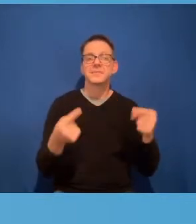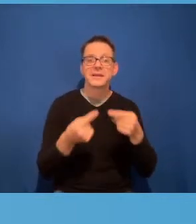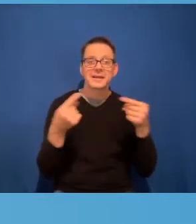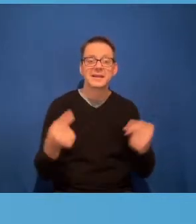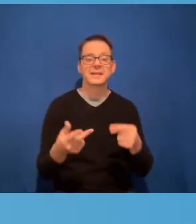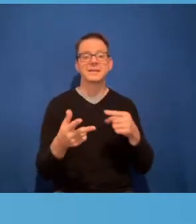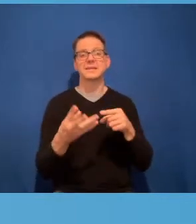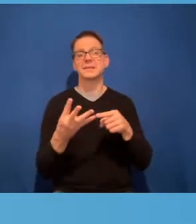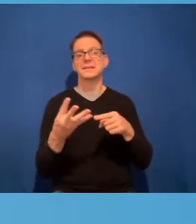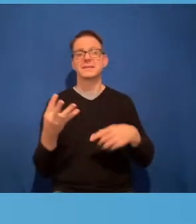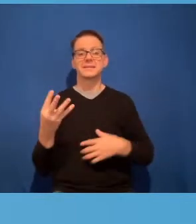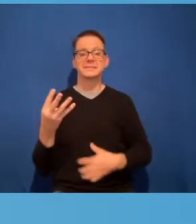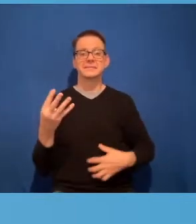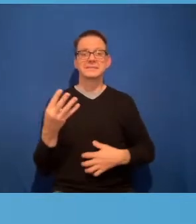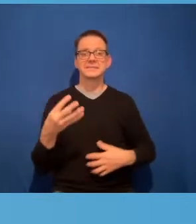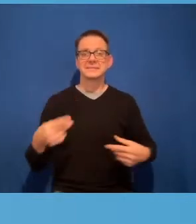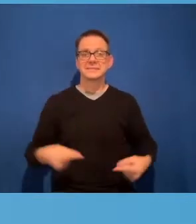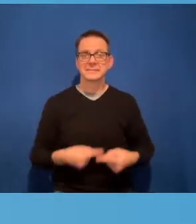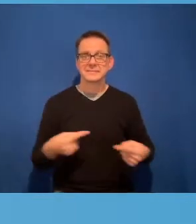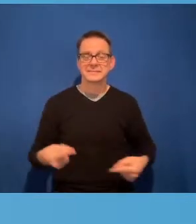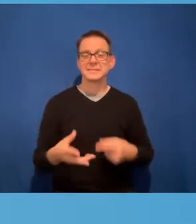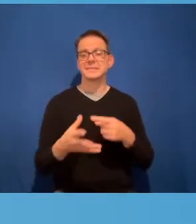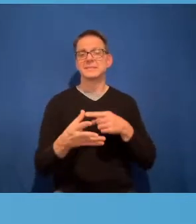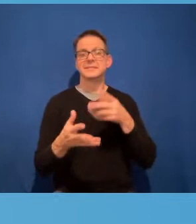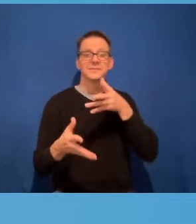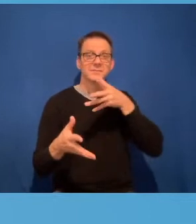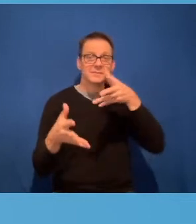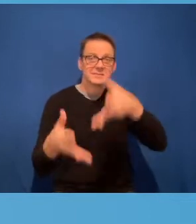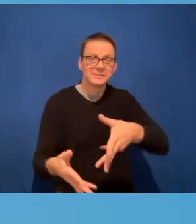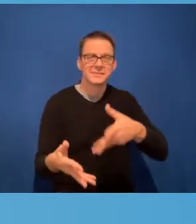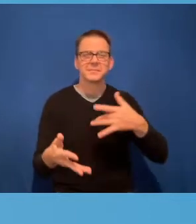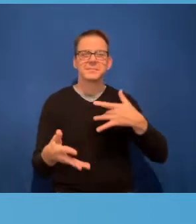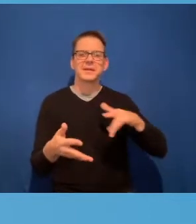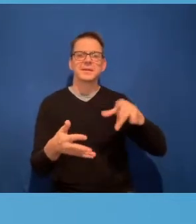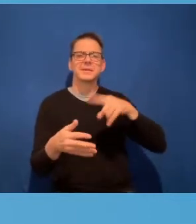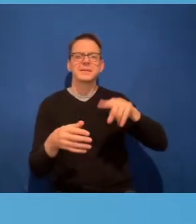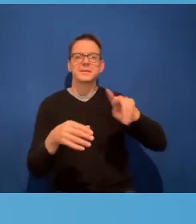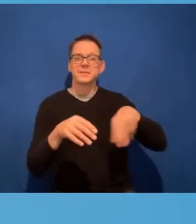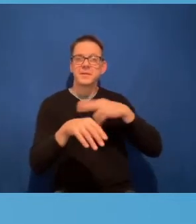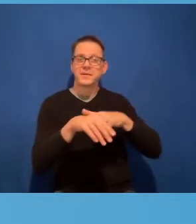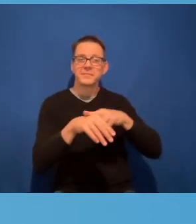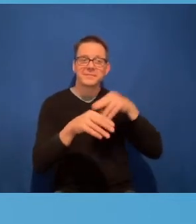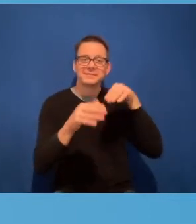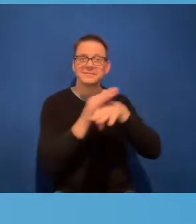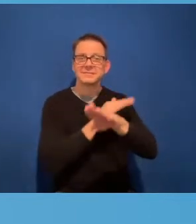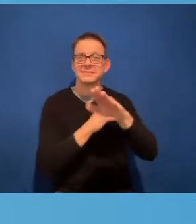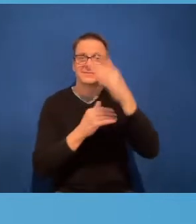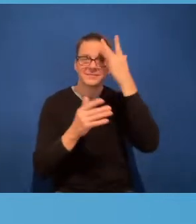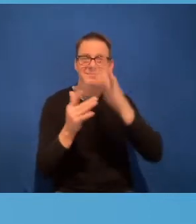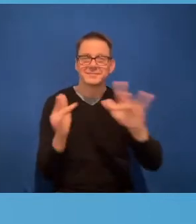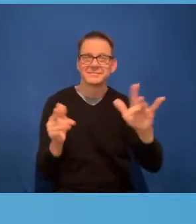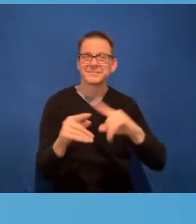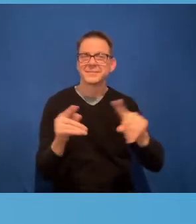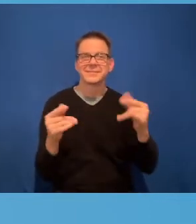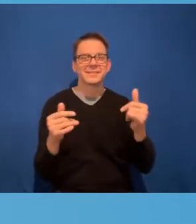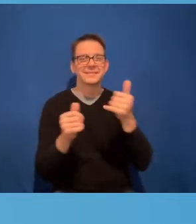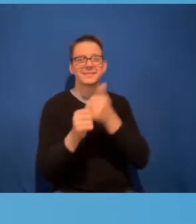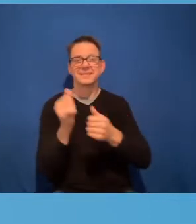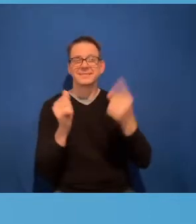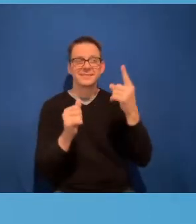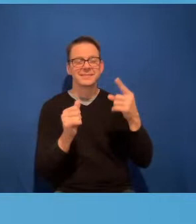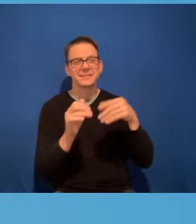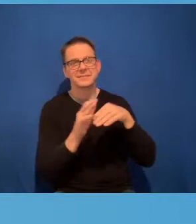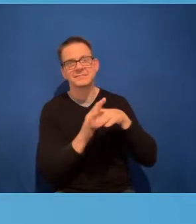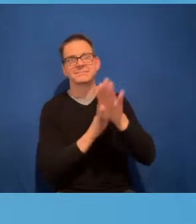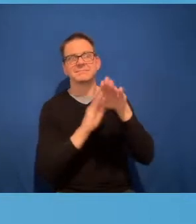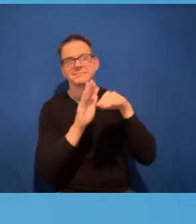that normally would have come into hospital, patients were waiting. In every wave we saw this. They would not either seek out care from their family doctor, or they would not go to the